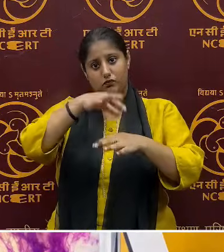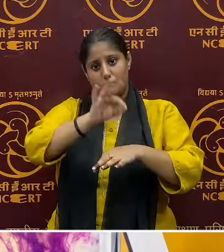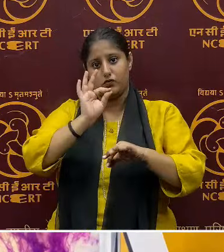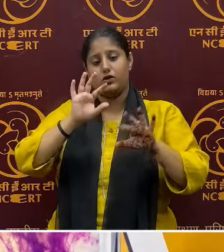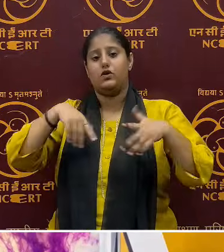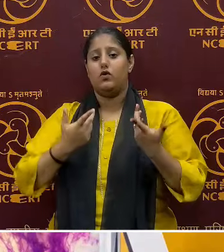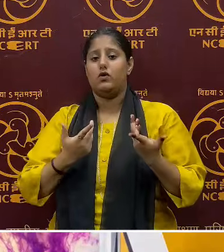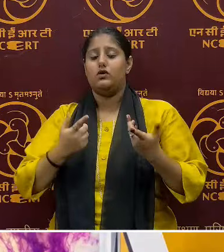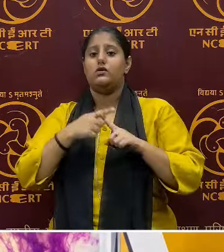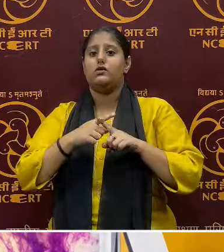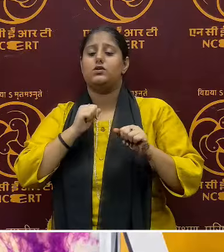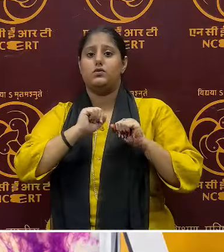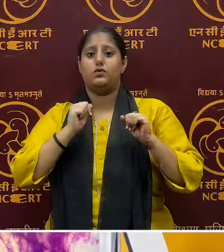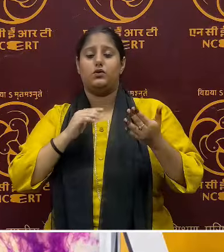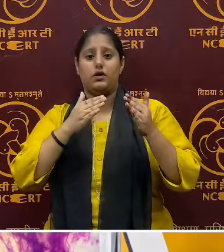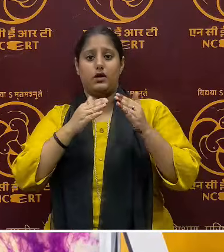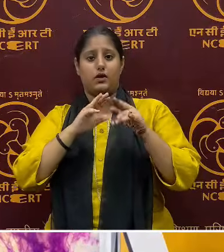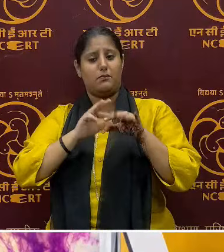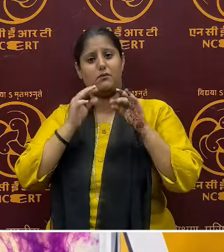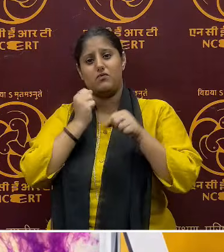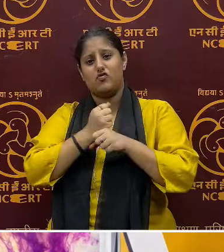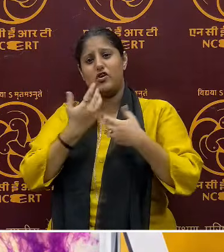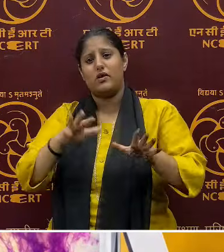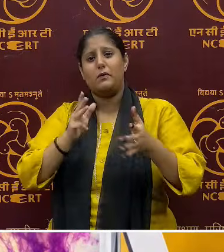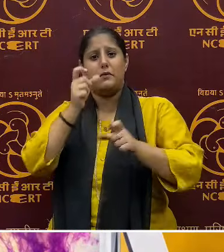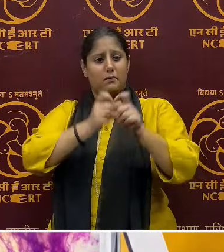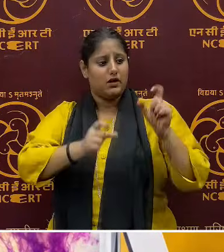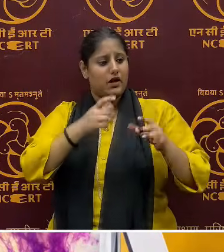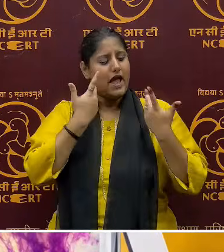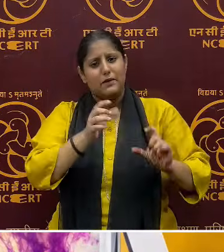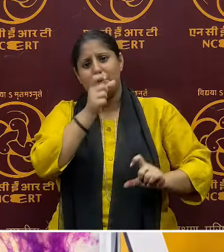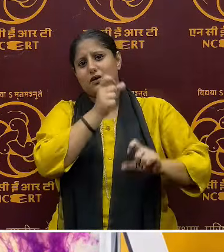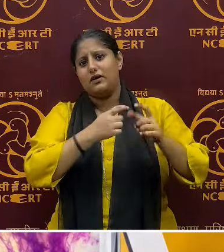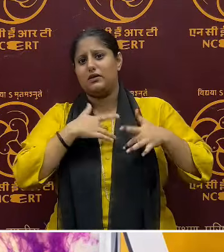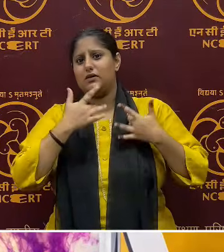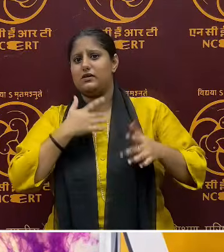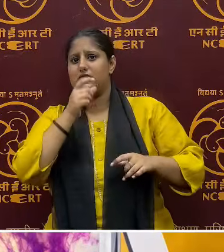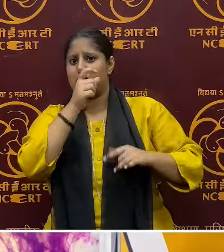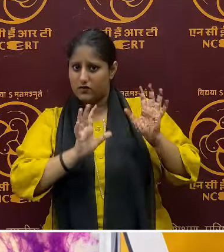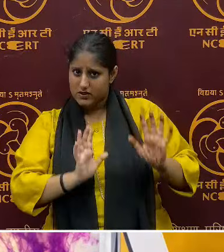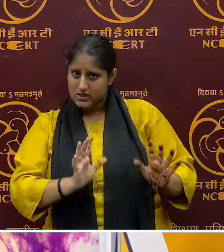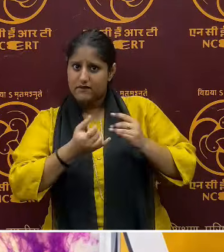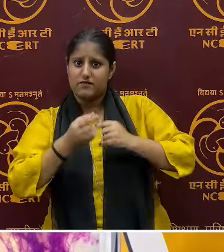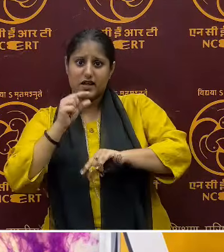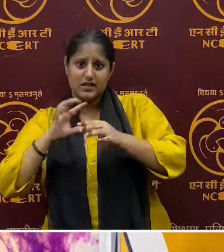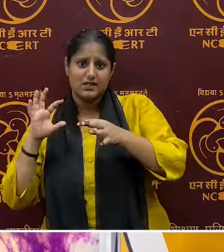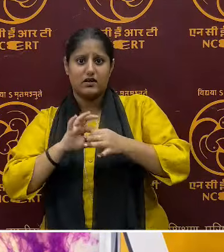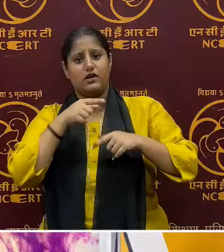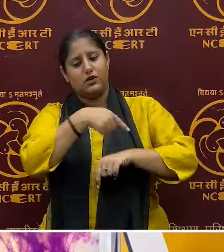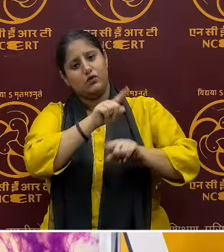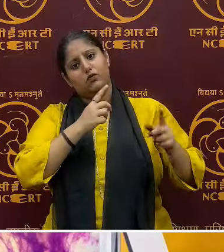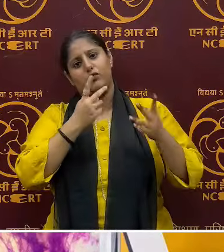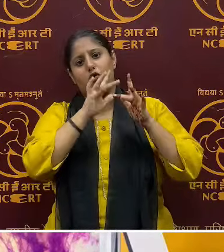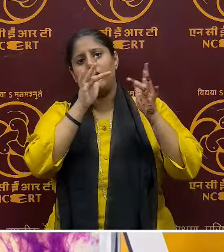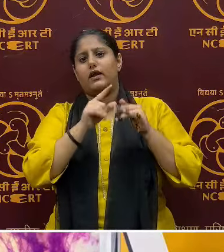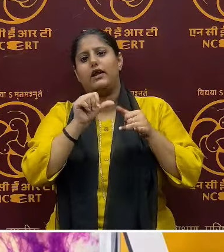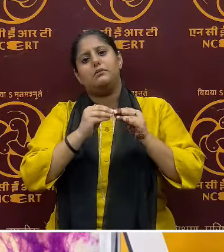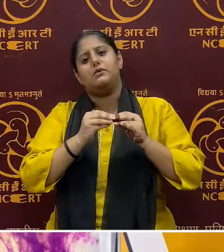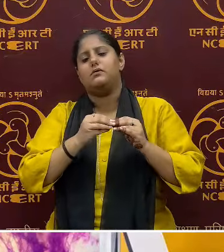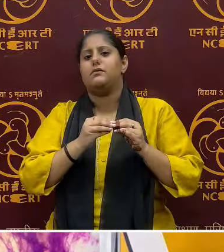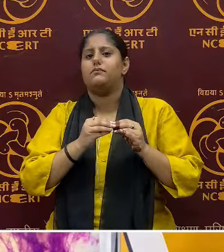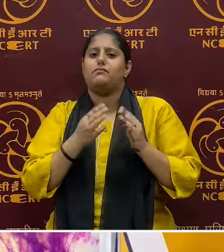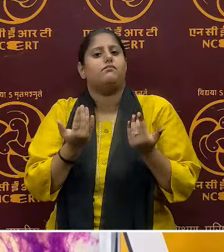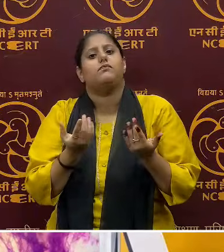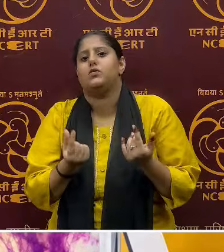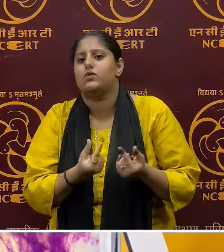homemakers out there, members of general public, anybody who's interested in science and want to know more about that can go for virtual labs. Am I